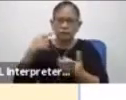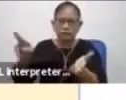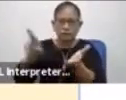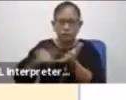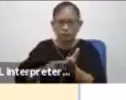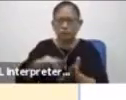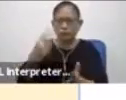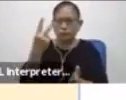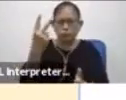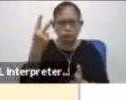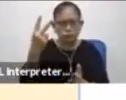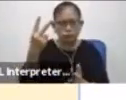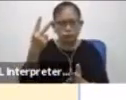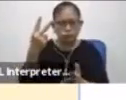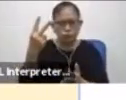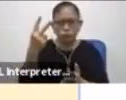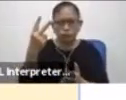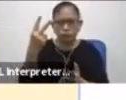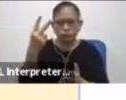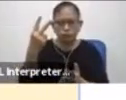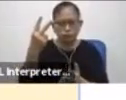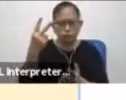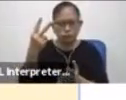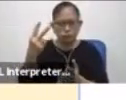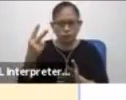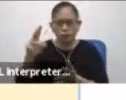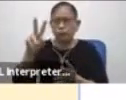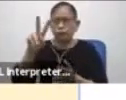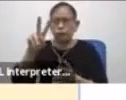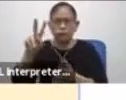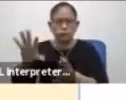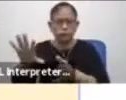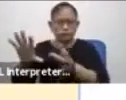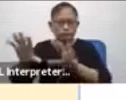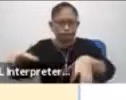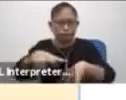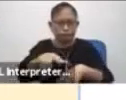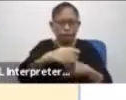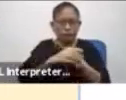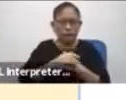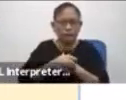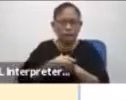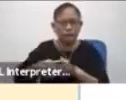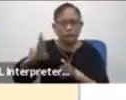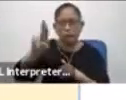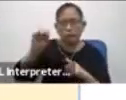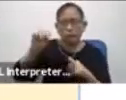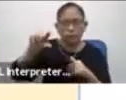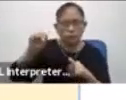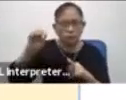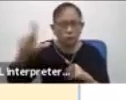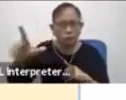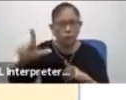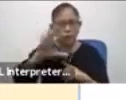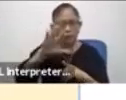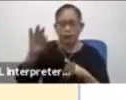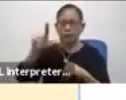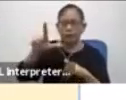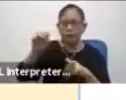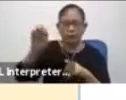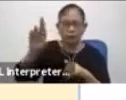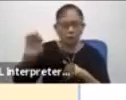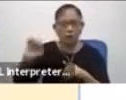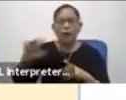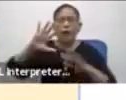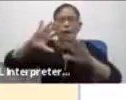wisdom, they call it Rogo and Lorel Lindu, on how the local community has